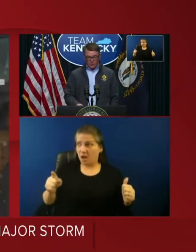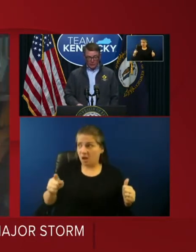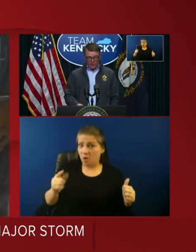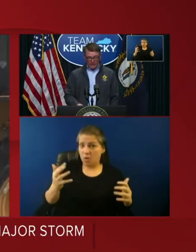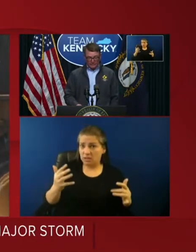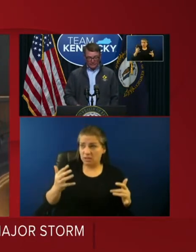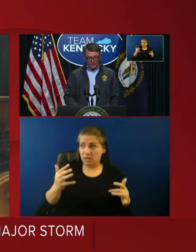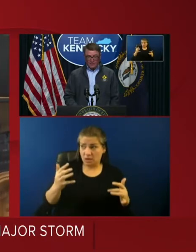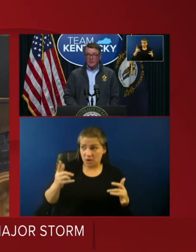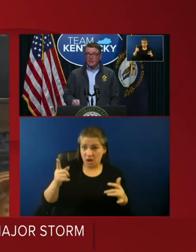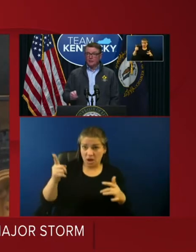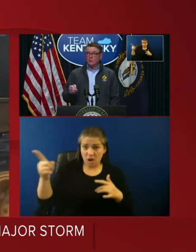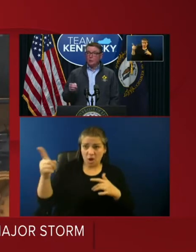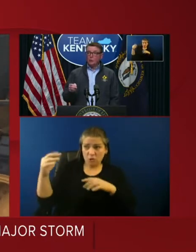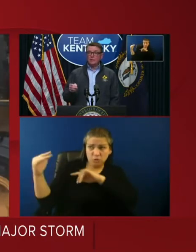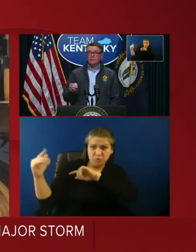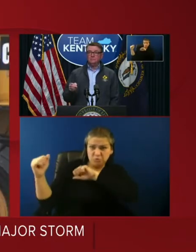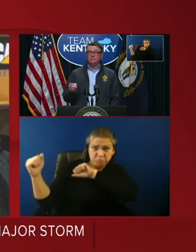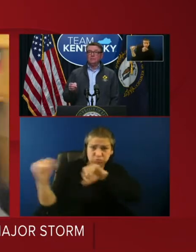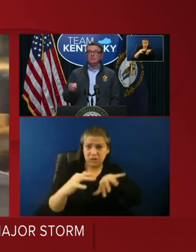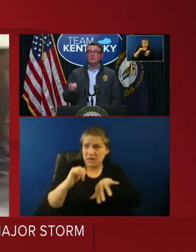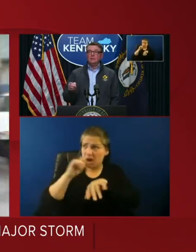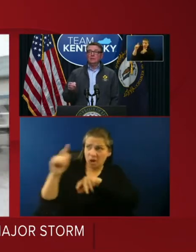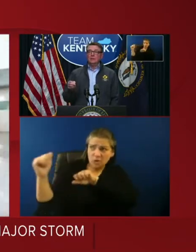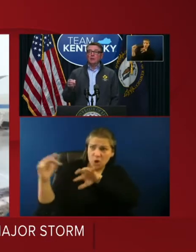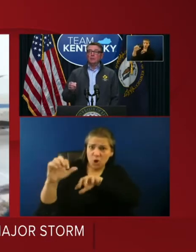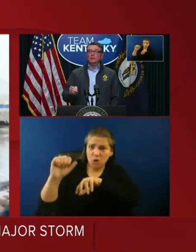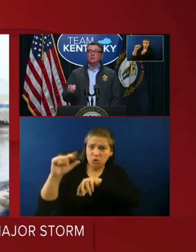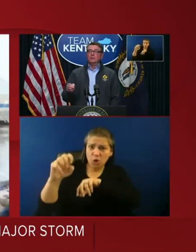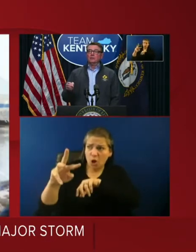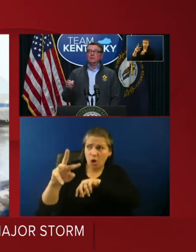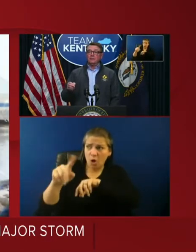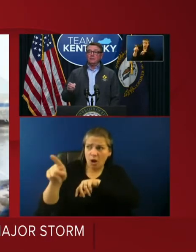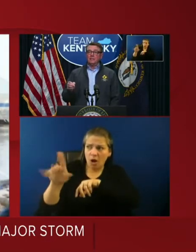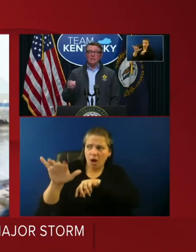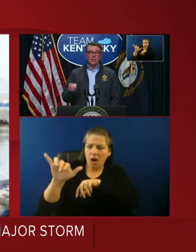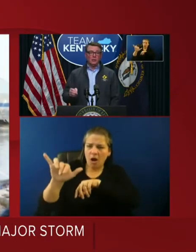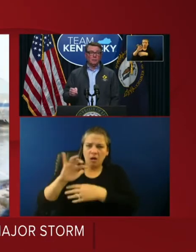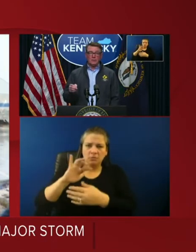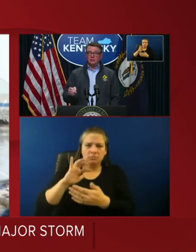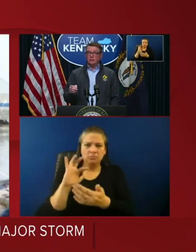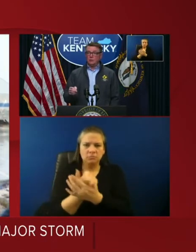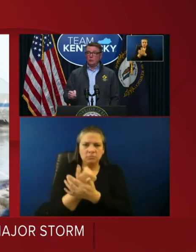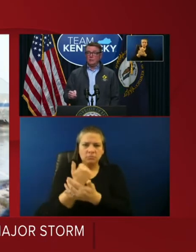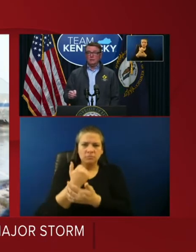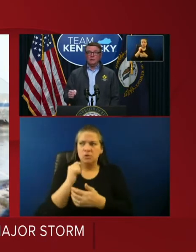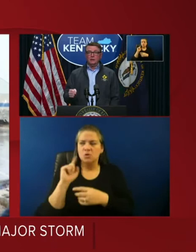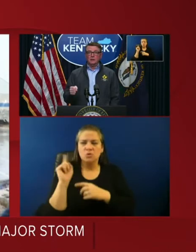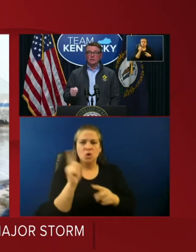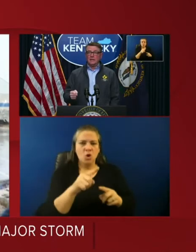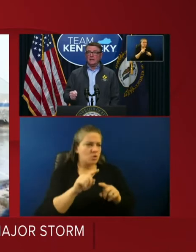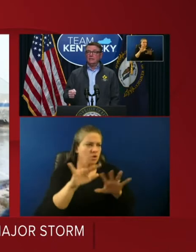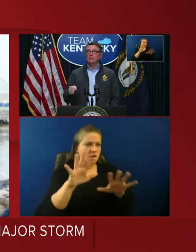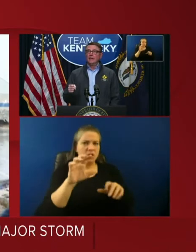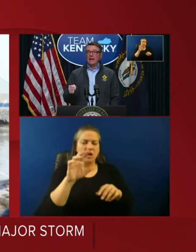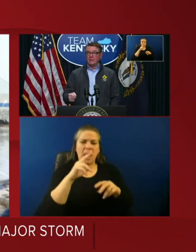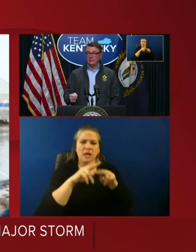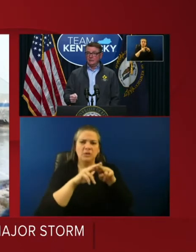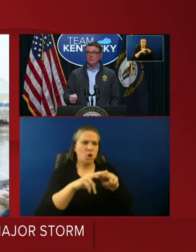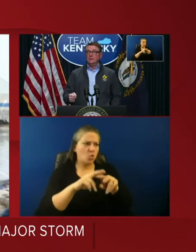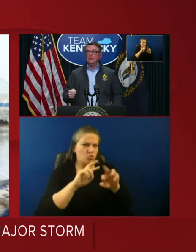get their equipment ready. And more than upwards of 1,500 pieces of equipment are